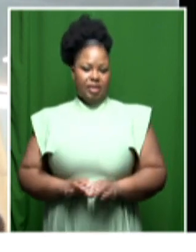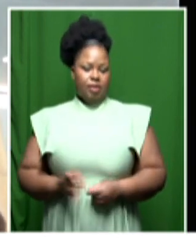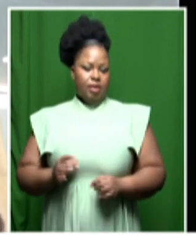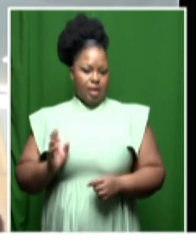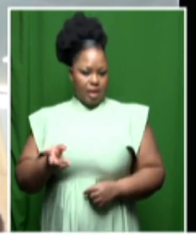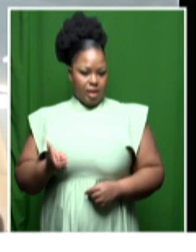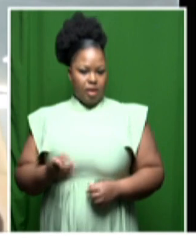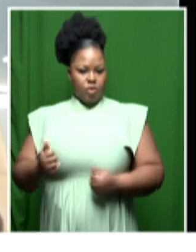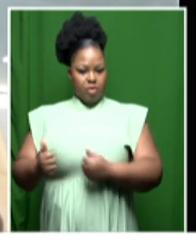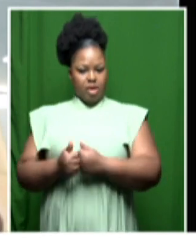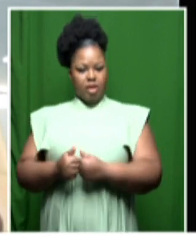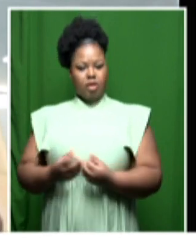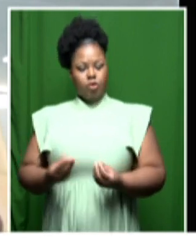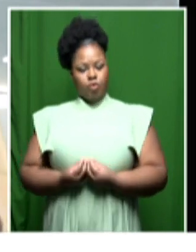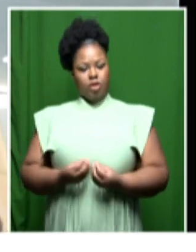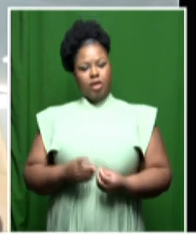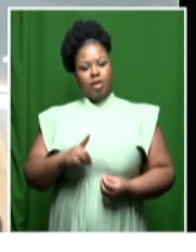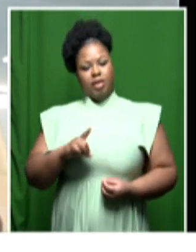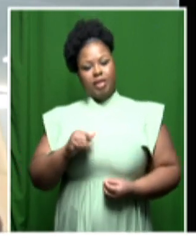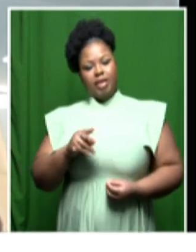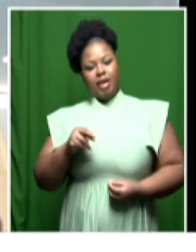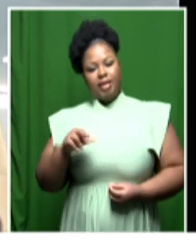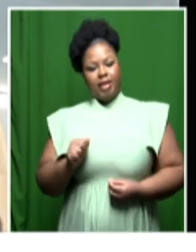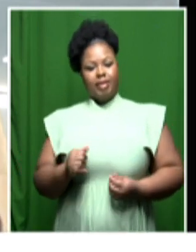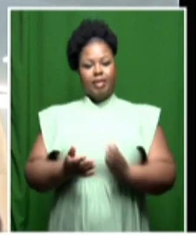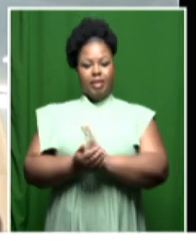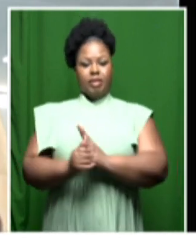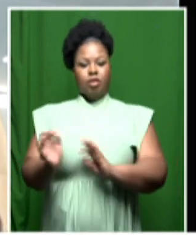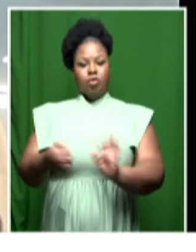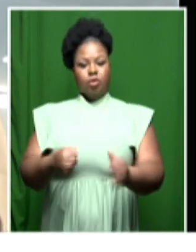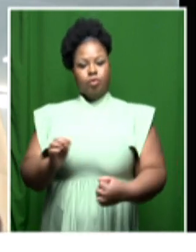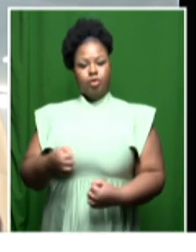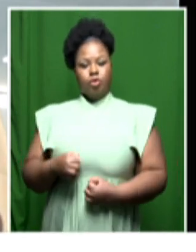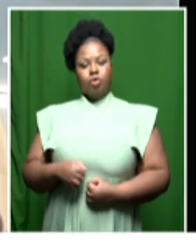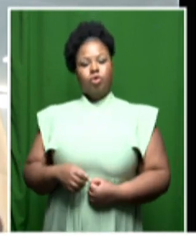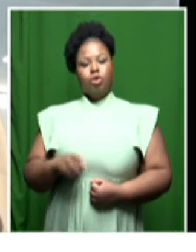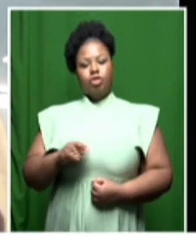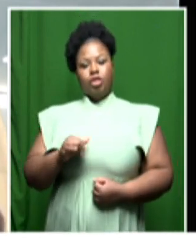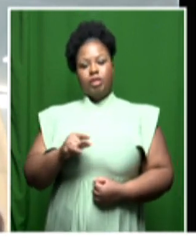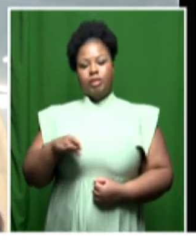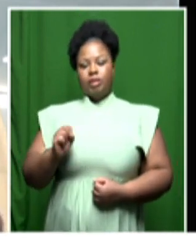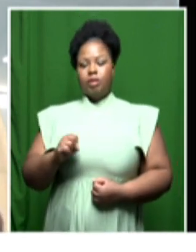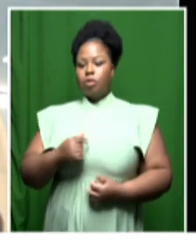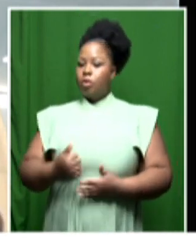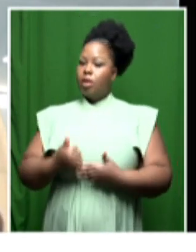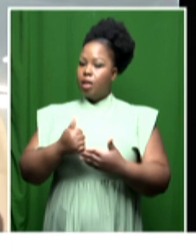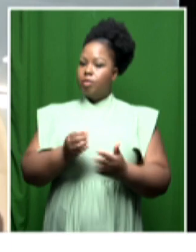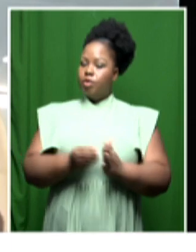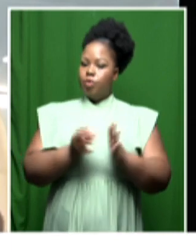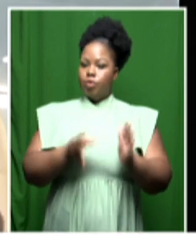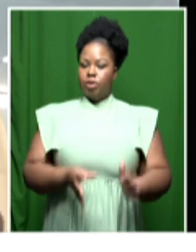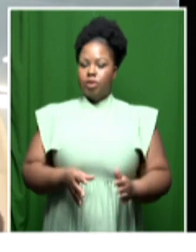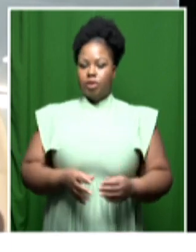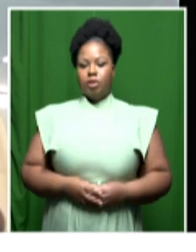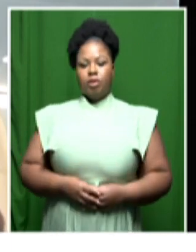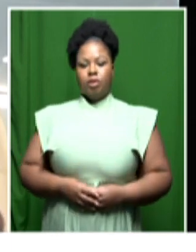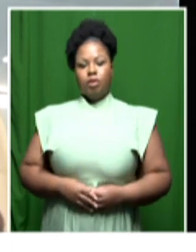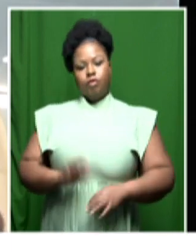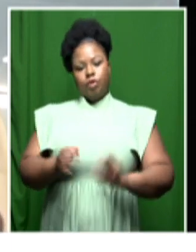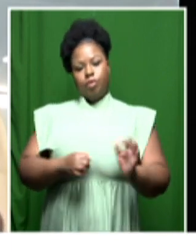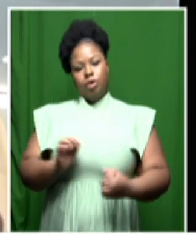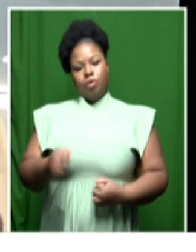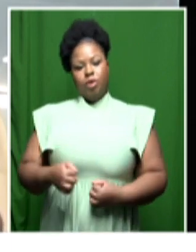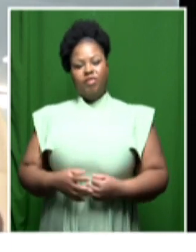we also partner with Denanda Talent, a recruitment company within the Regenesys ecosystem that helps our students acquire